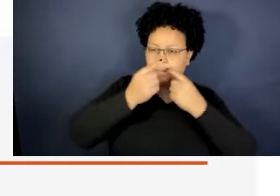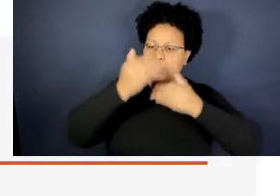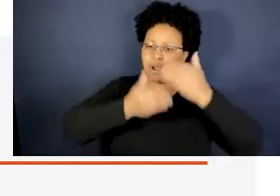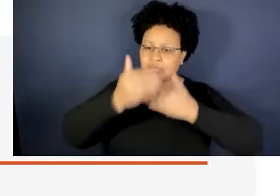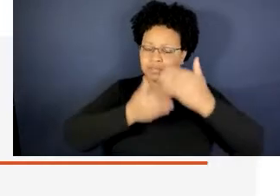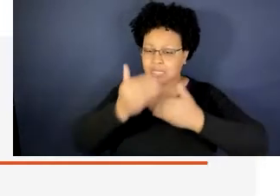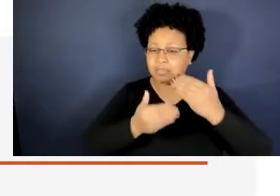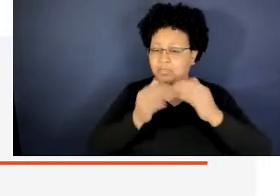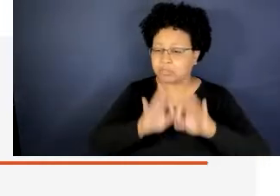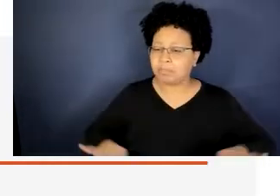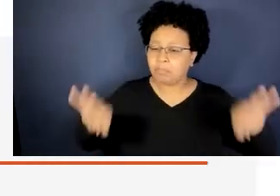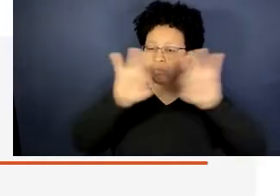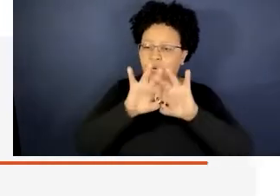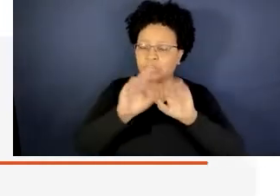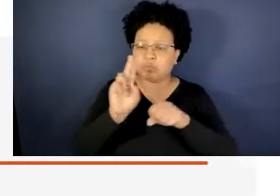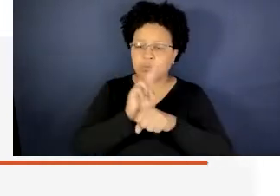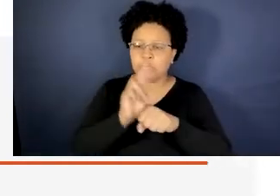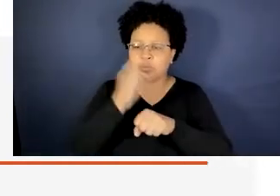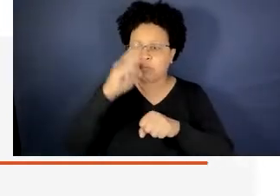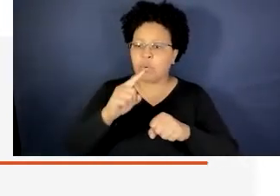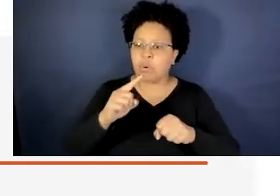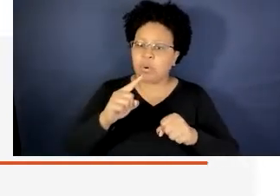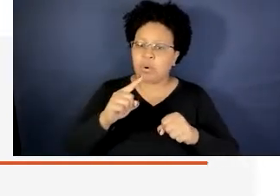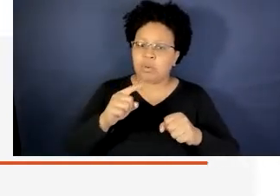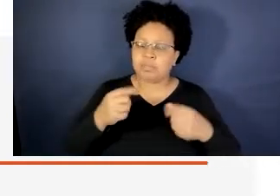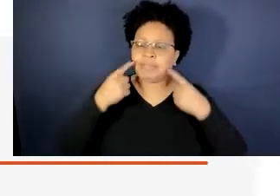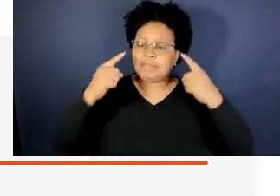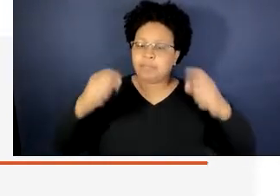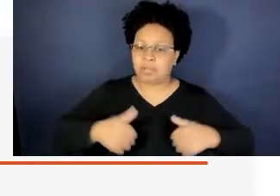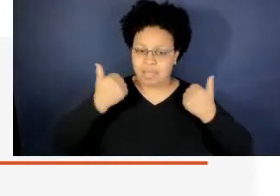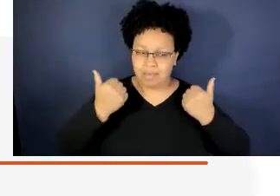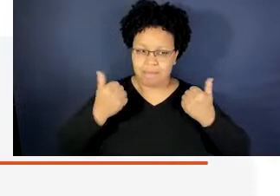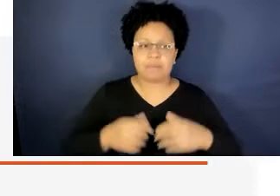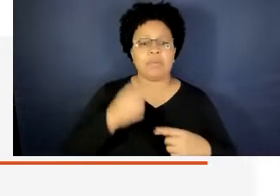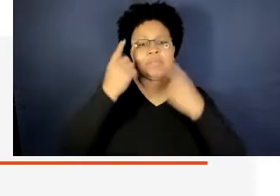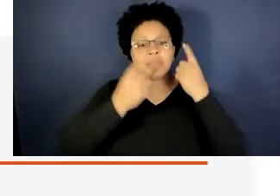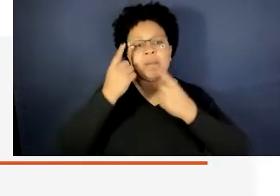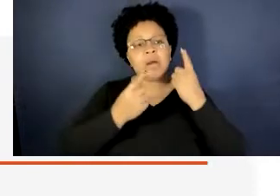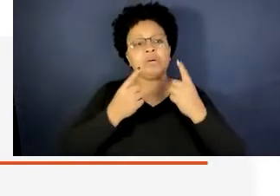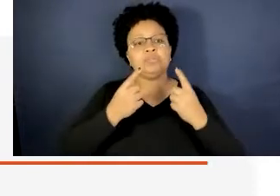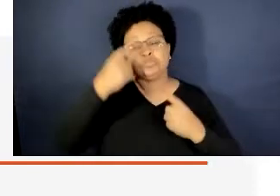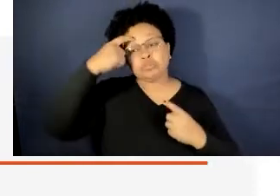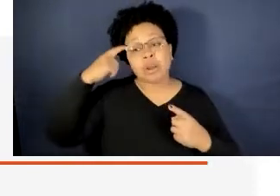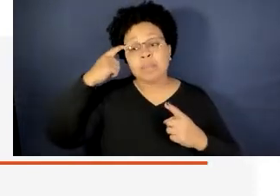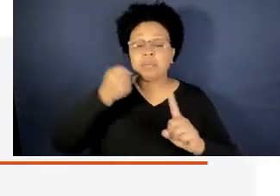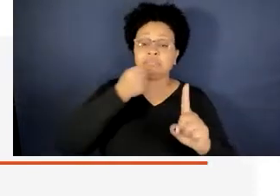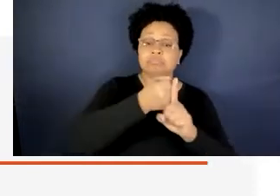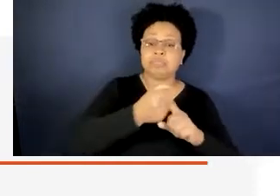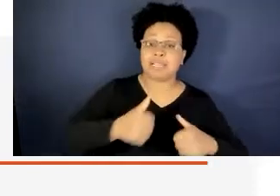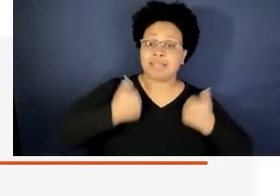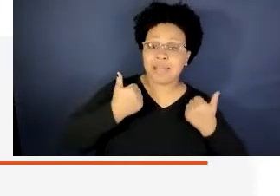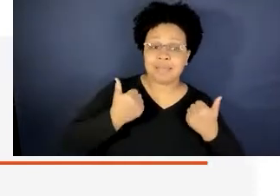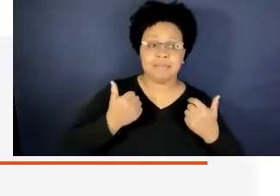of the brain. But we also know that trauma impacts the psychology, which is the mind, which is the mental